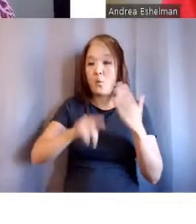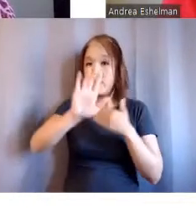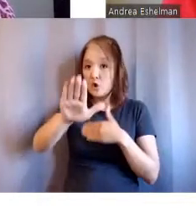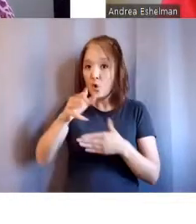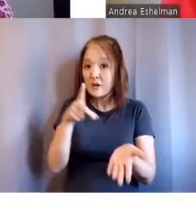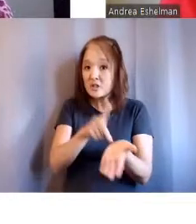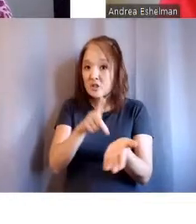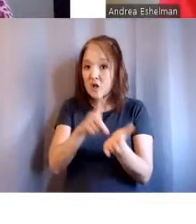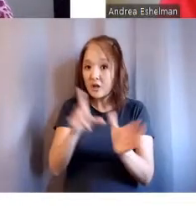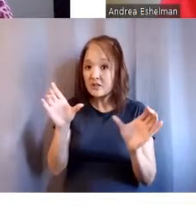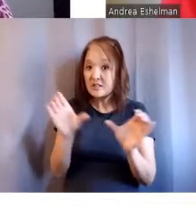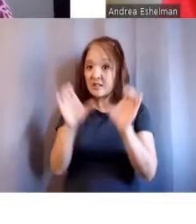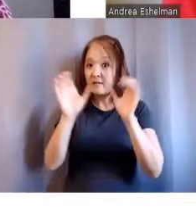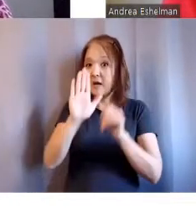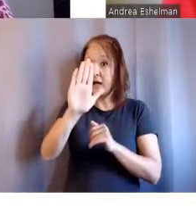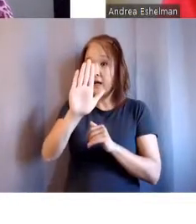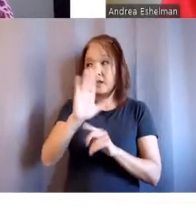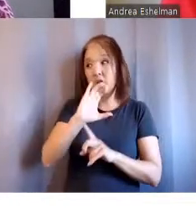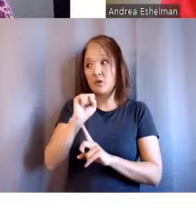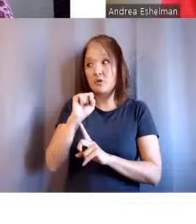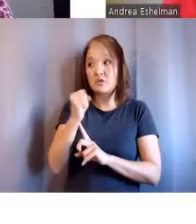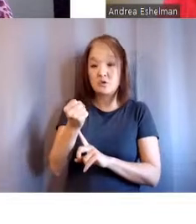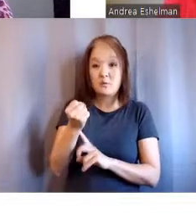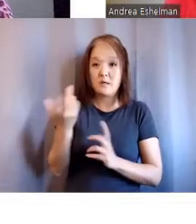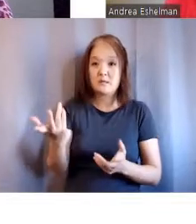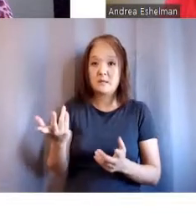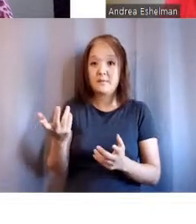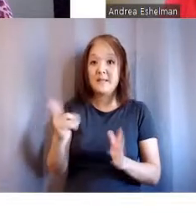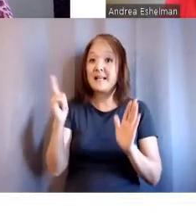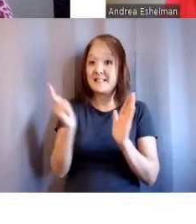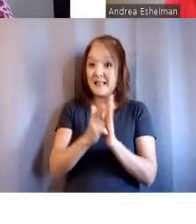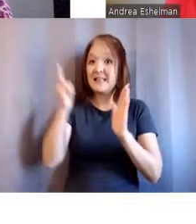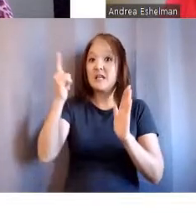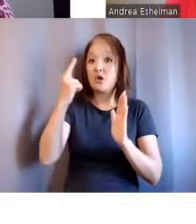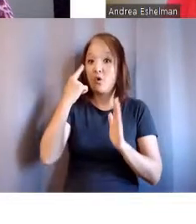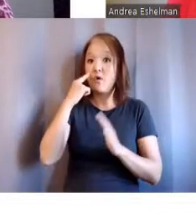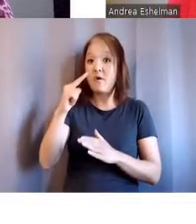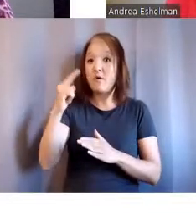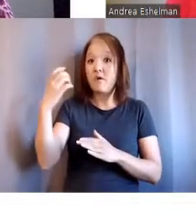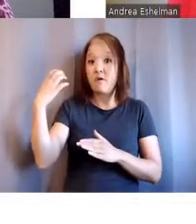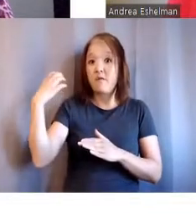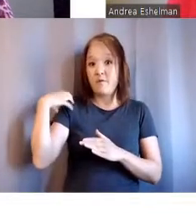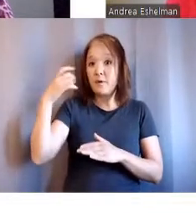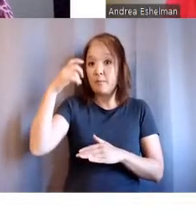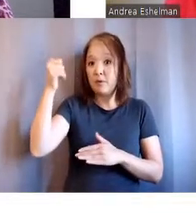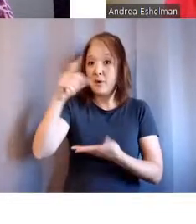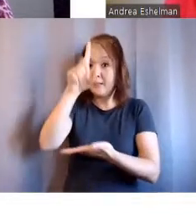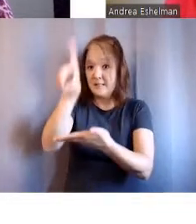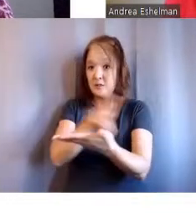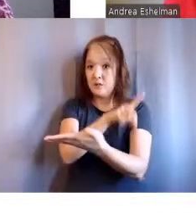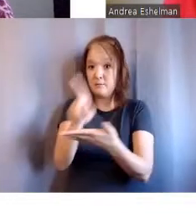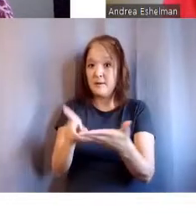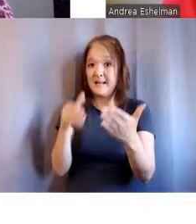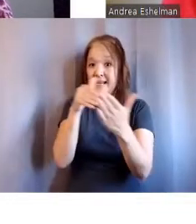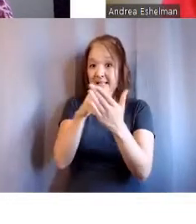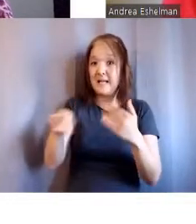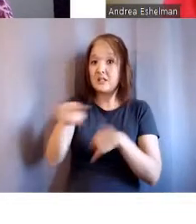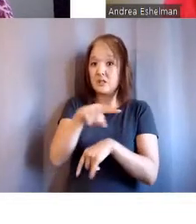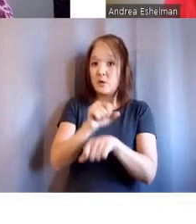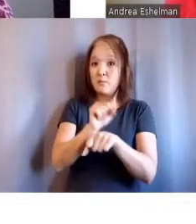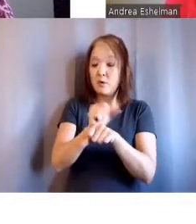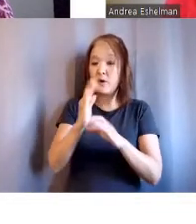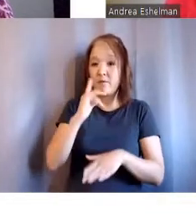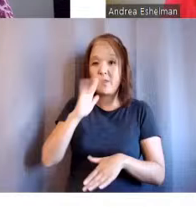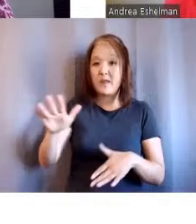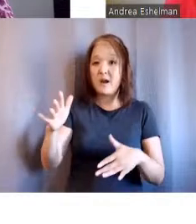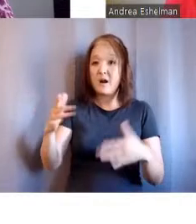your condition is. It is illegal for the employer to discriminate against employees for their health condition,